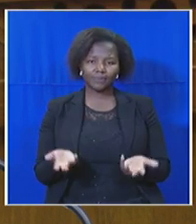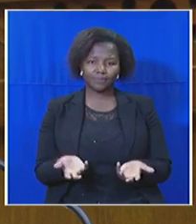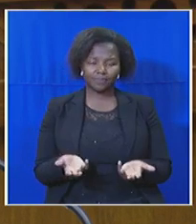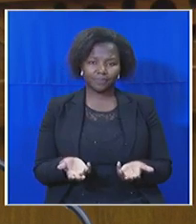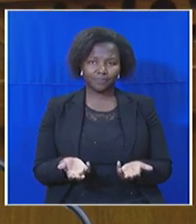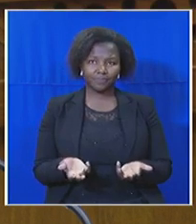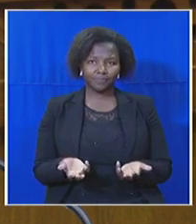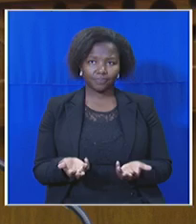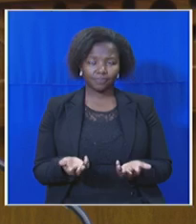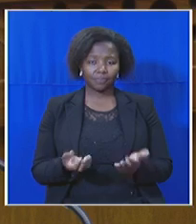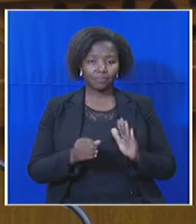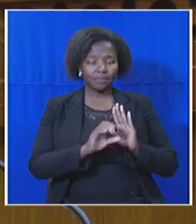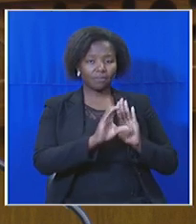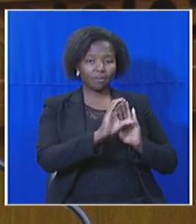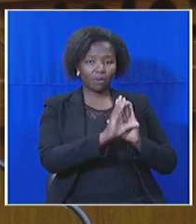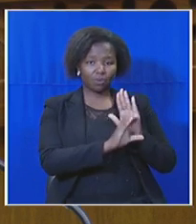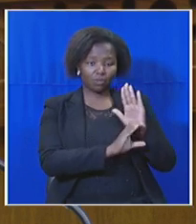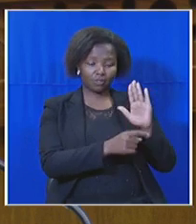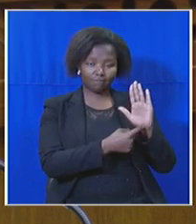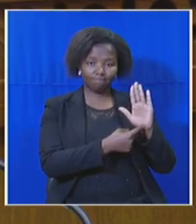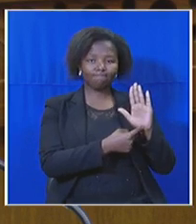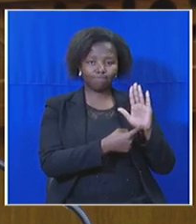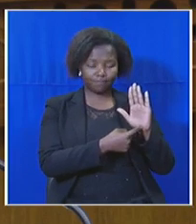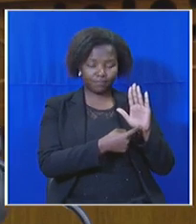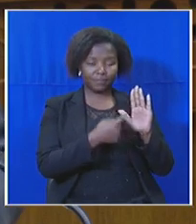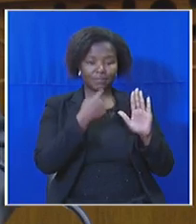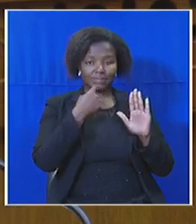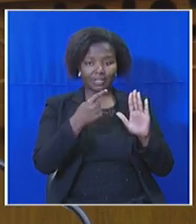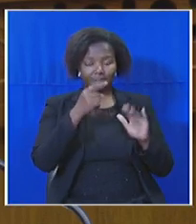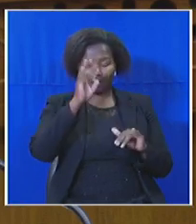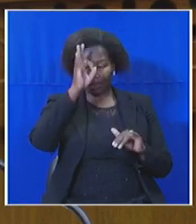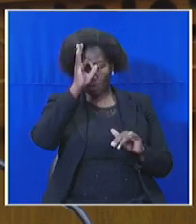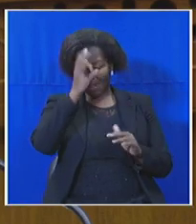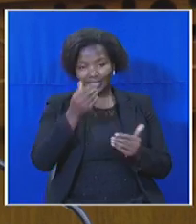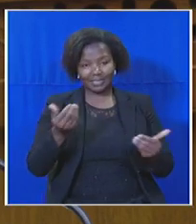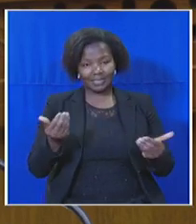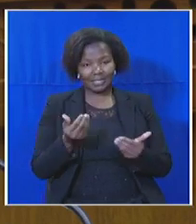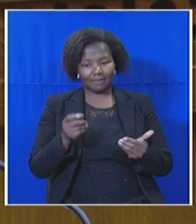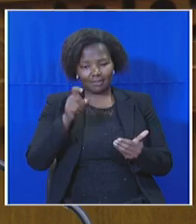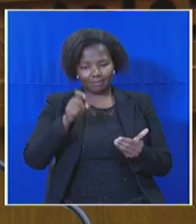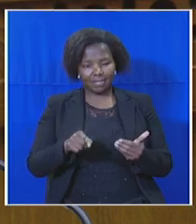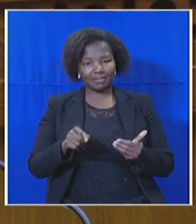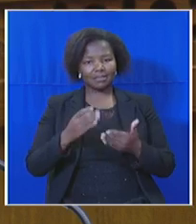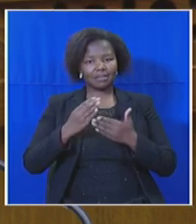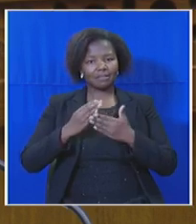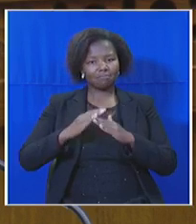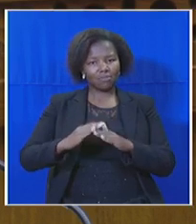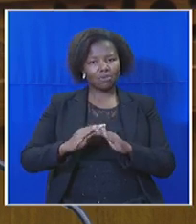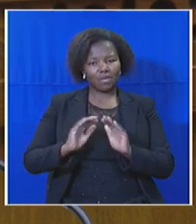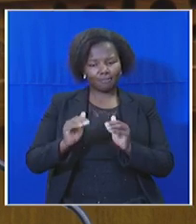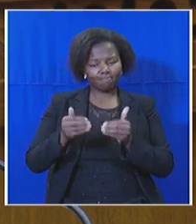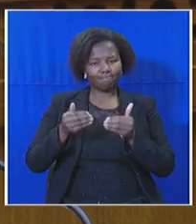The Constitution injuncts the police service to, I quote, prevent, combat, and investigate